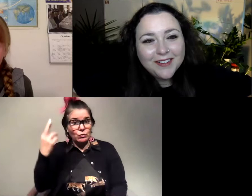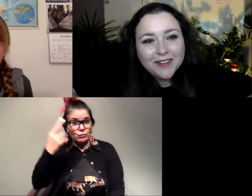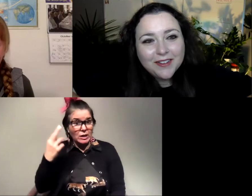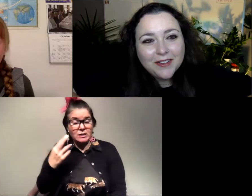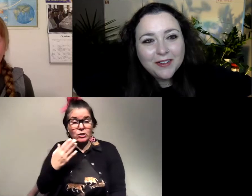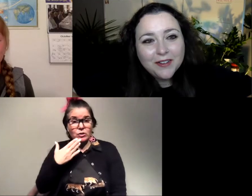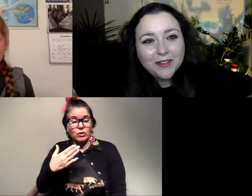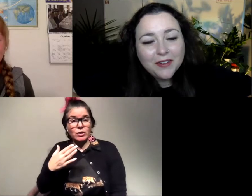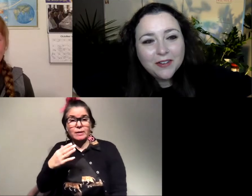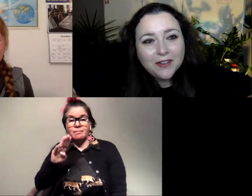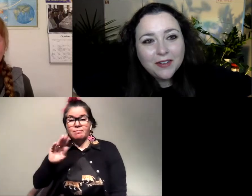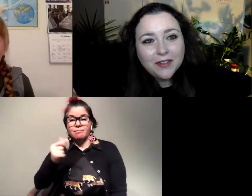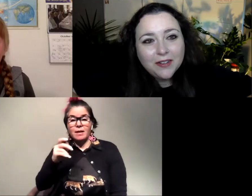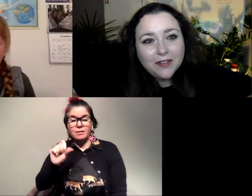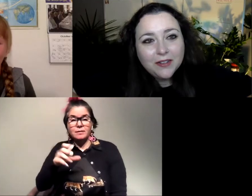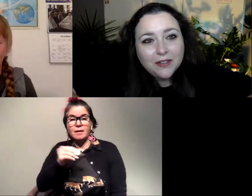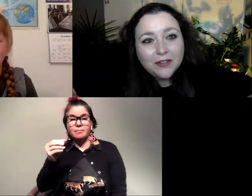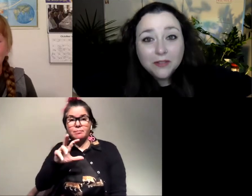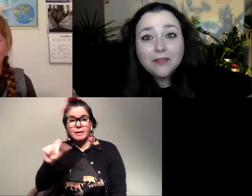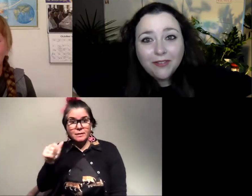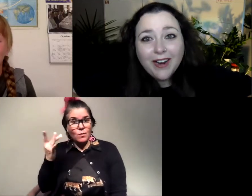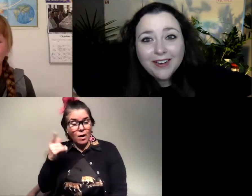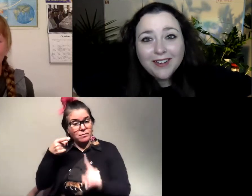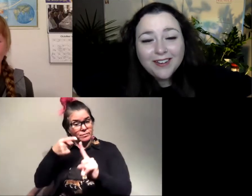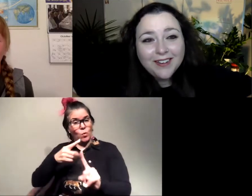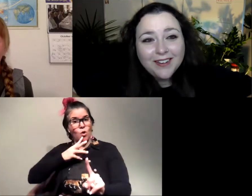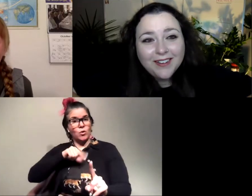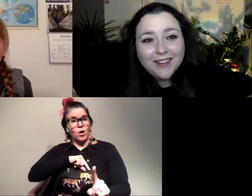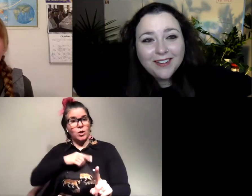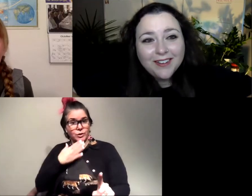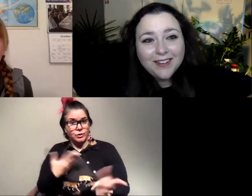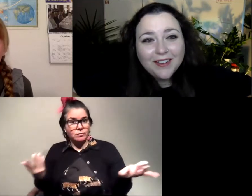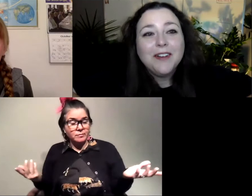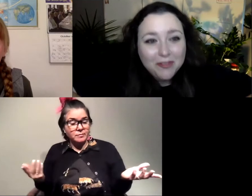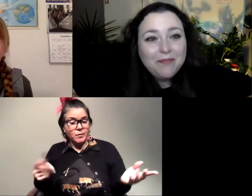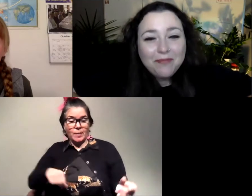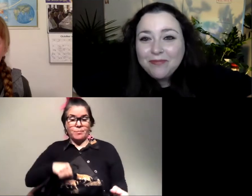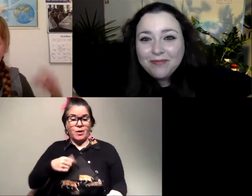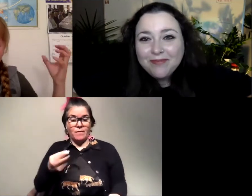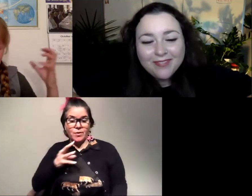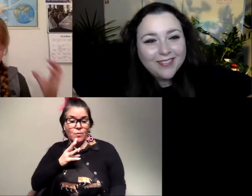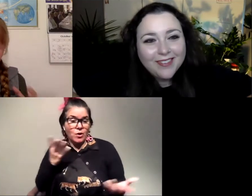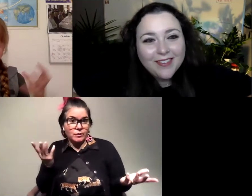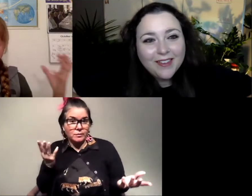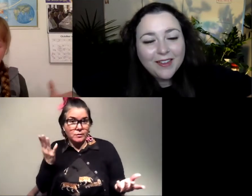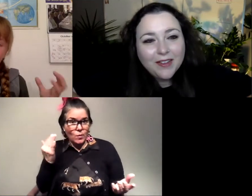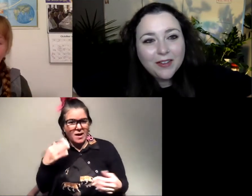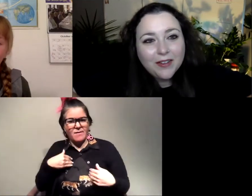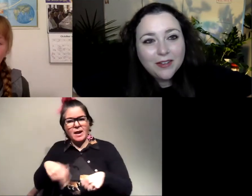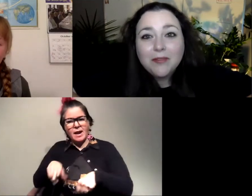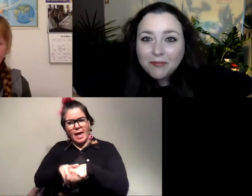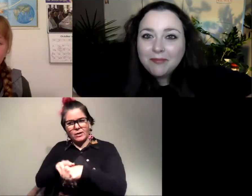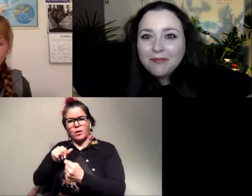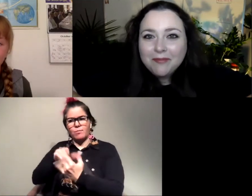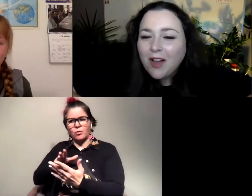good bagels and pizza is because they have good water. And right. New Yorkers are really proud of their water, but it's because of this like natural approach to